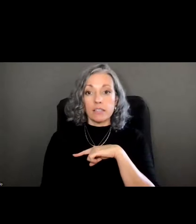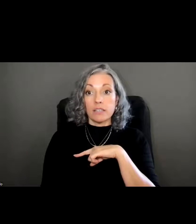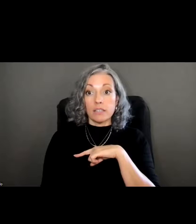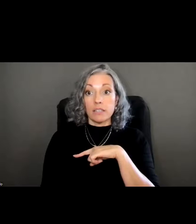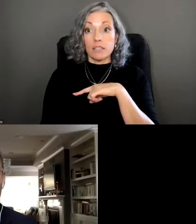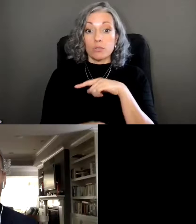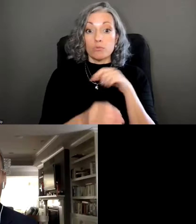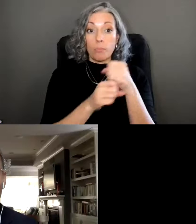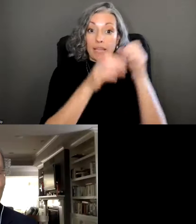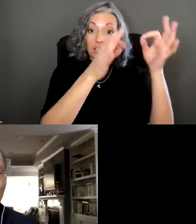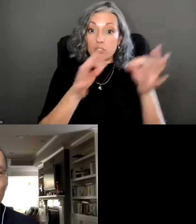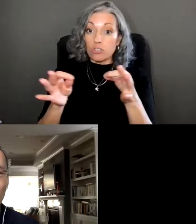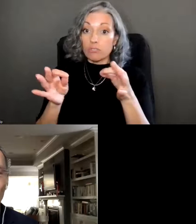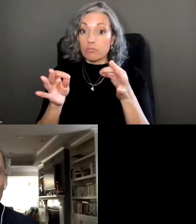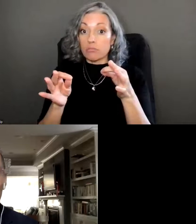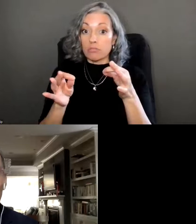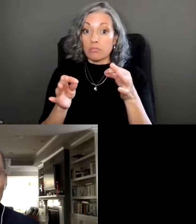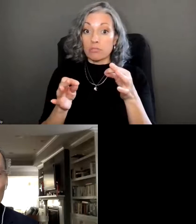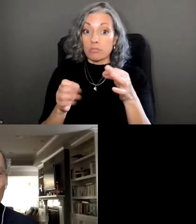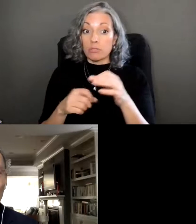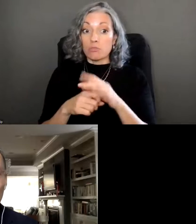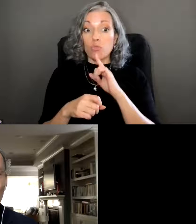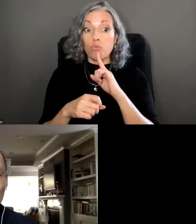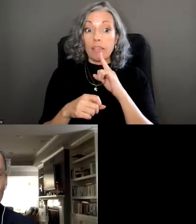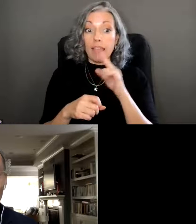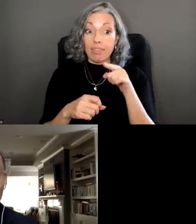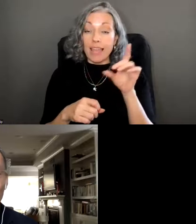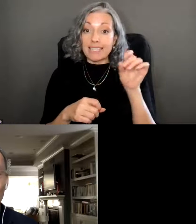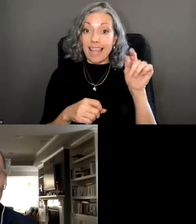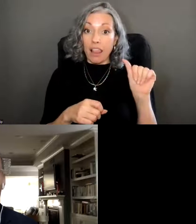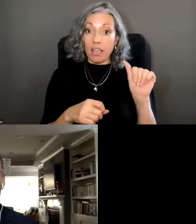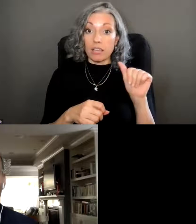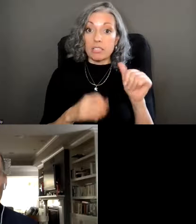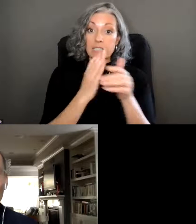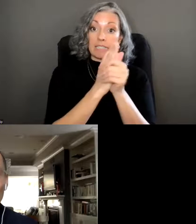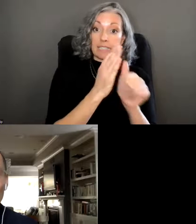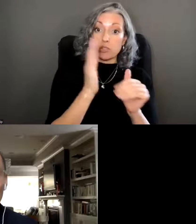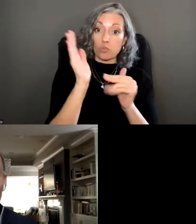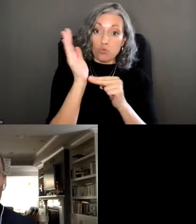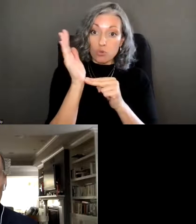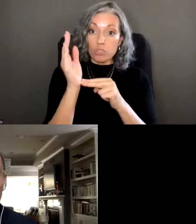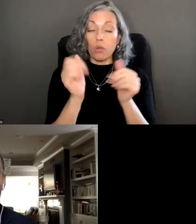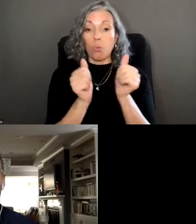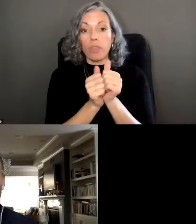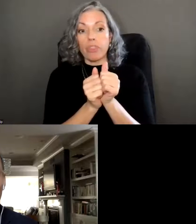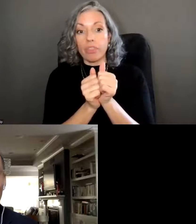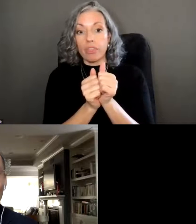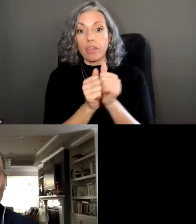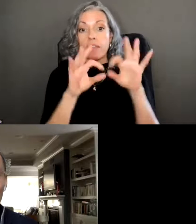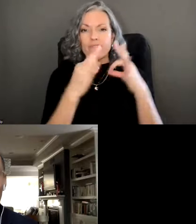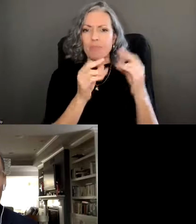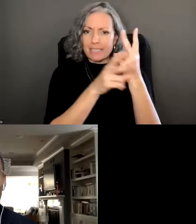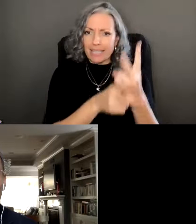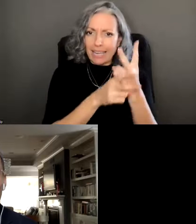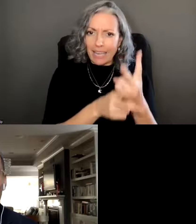decision making. So I'm so pleased that UC Davis School of Nursing, along with Family Caregiver